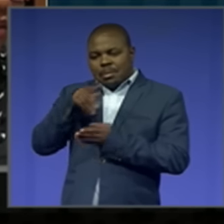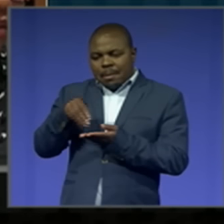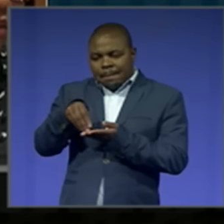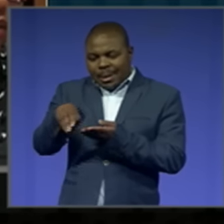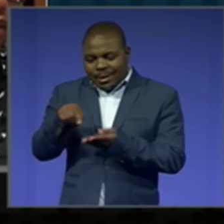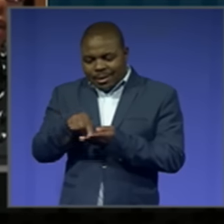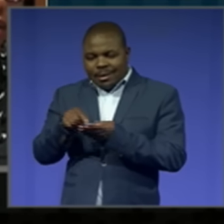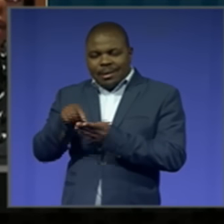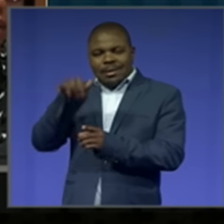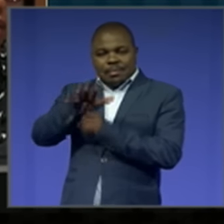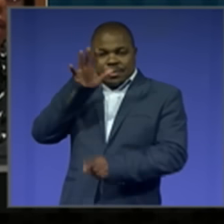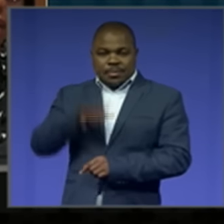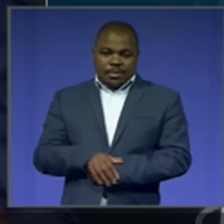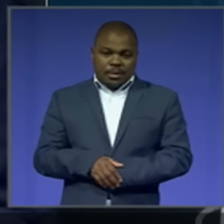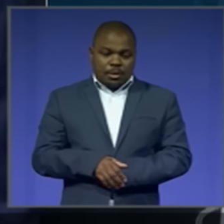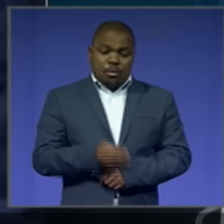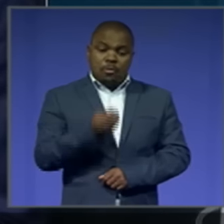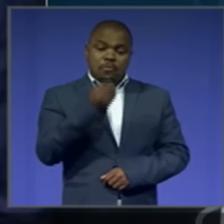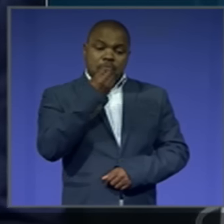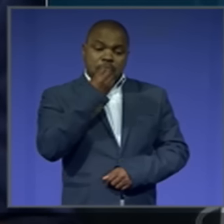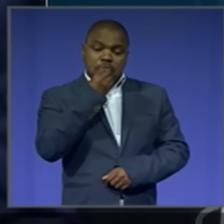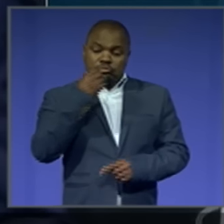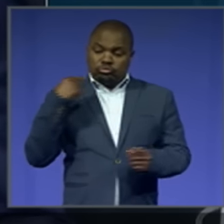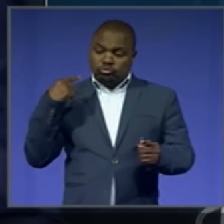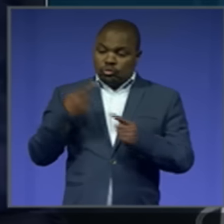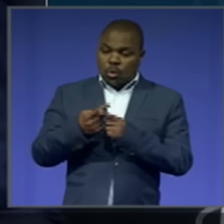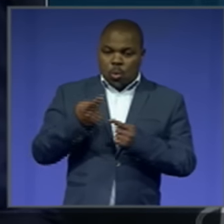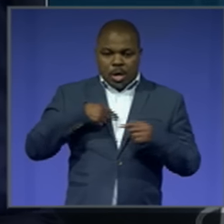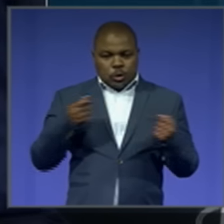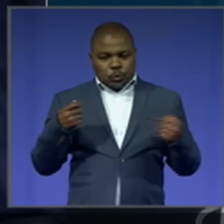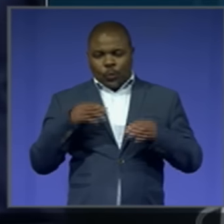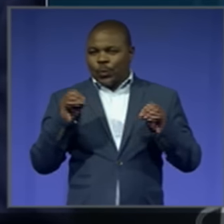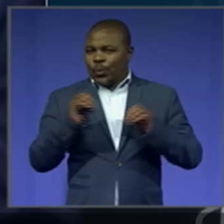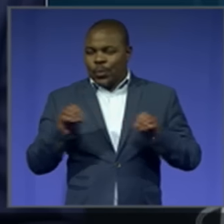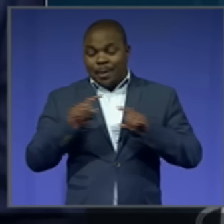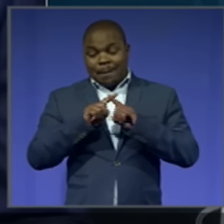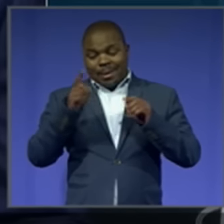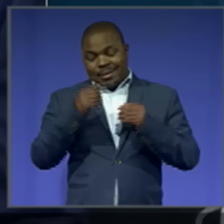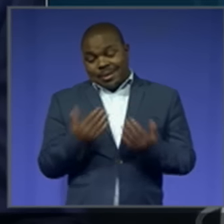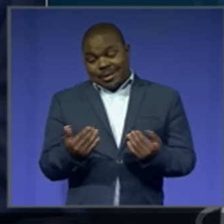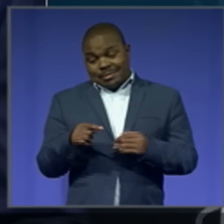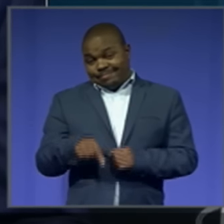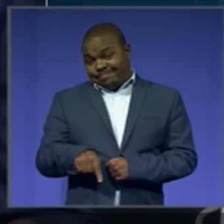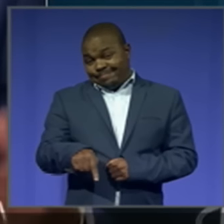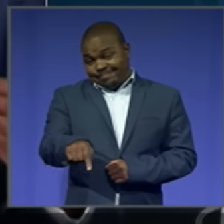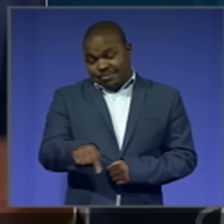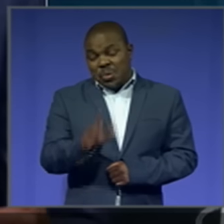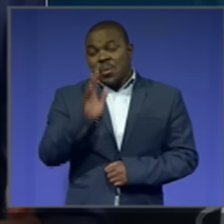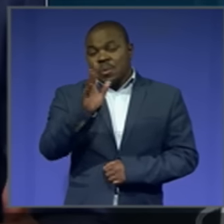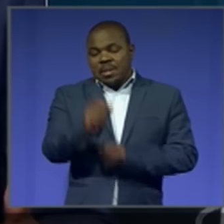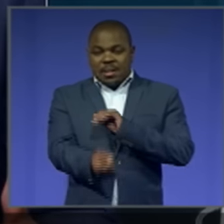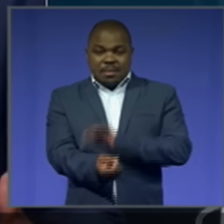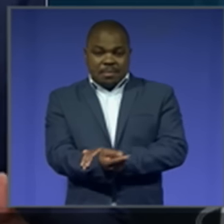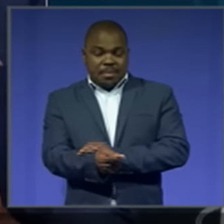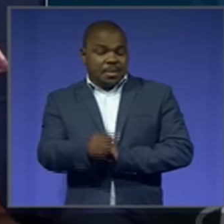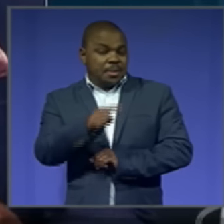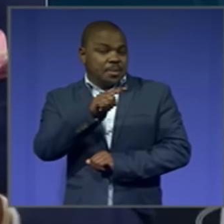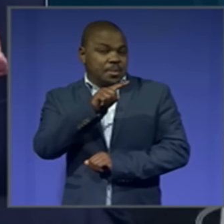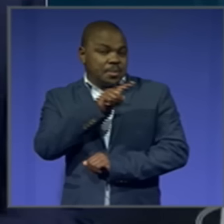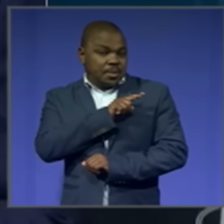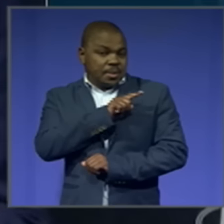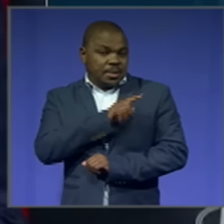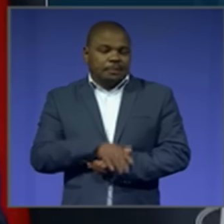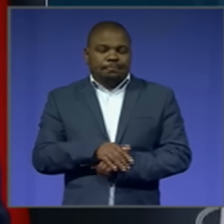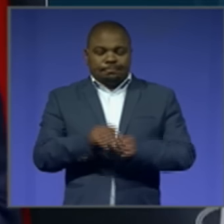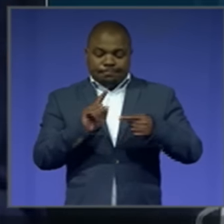food is not so much that we have had a food shock, but we expect that to be coming because of